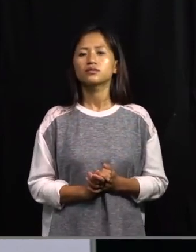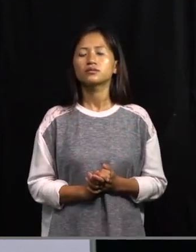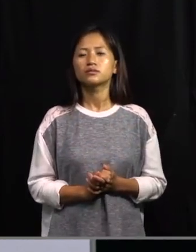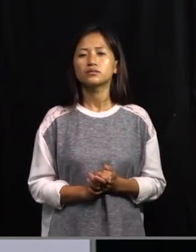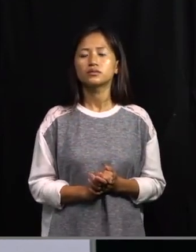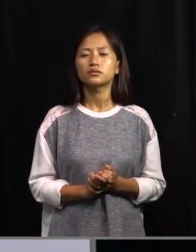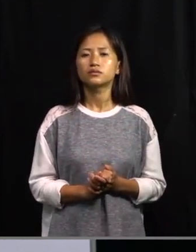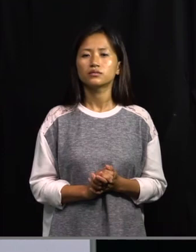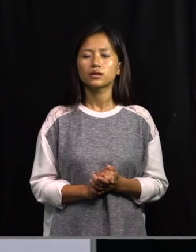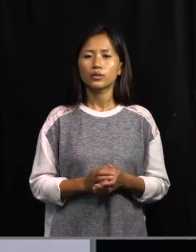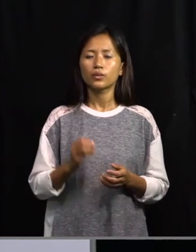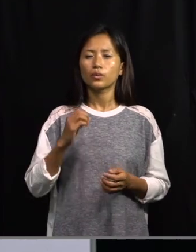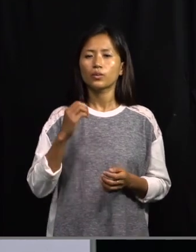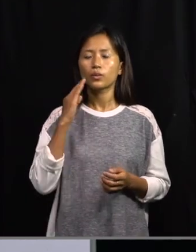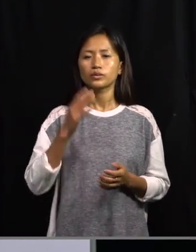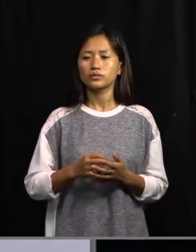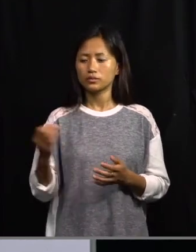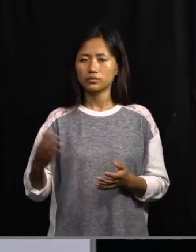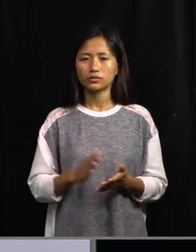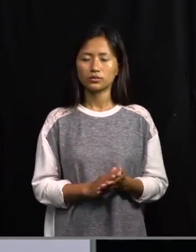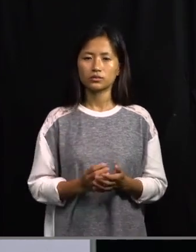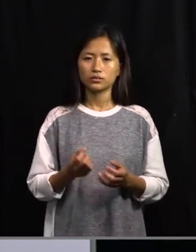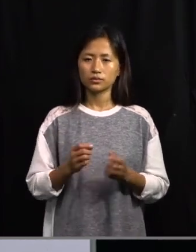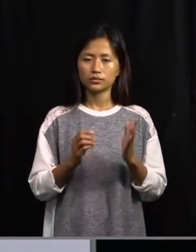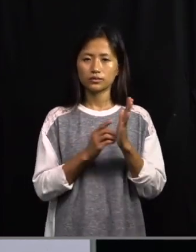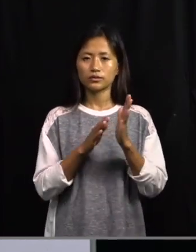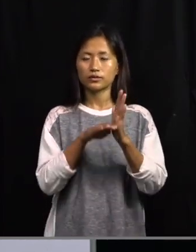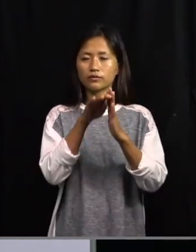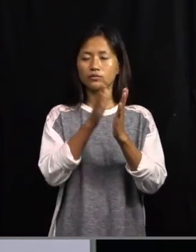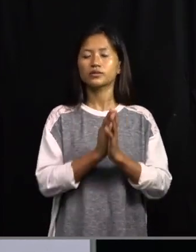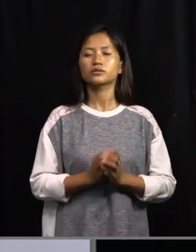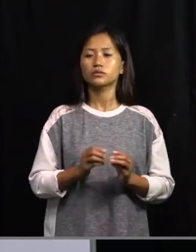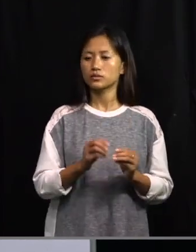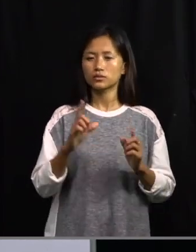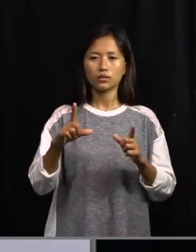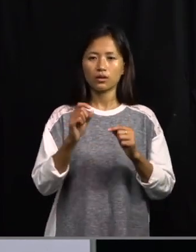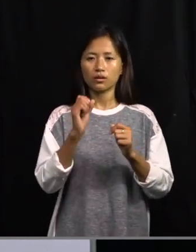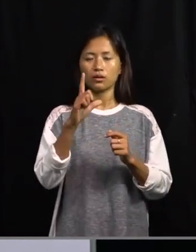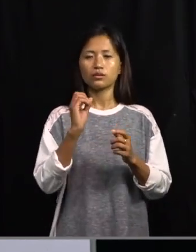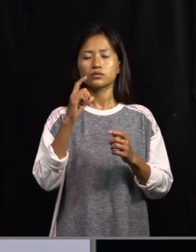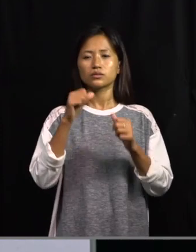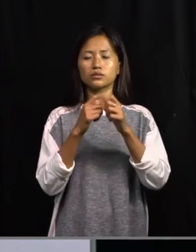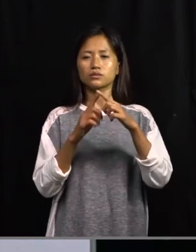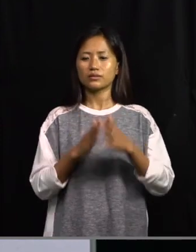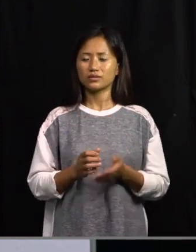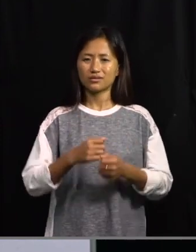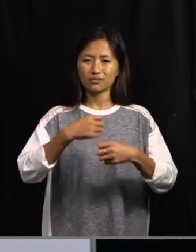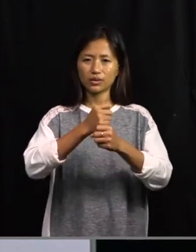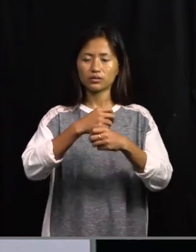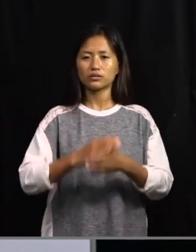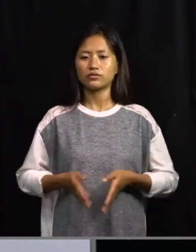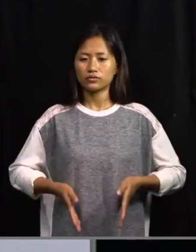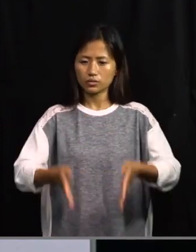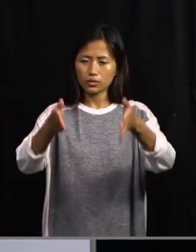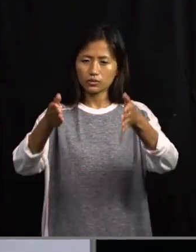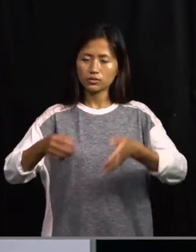new development is brought in the locality, you know, like construction of roads, construction of drainage,